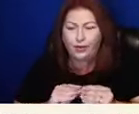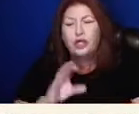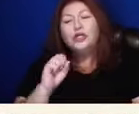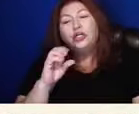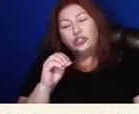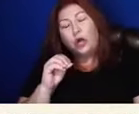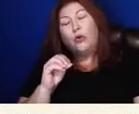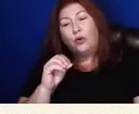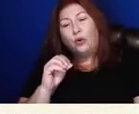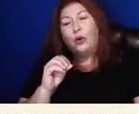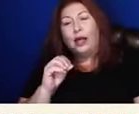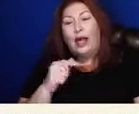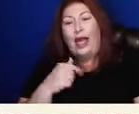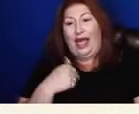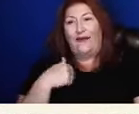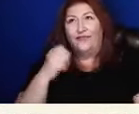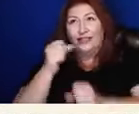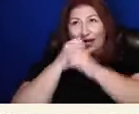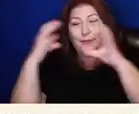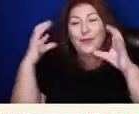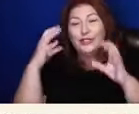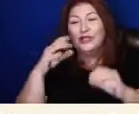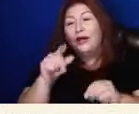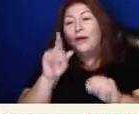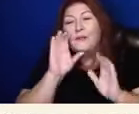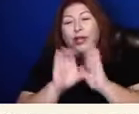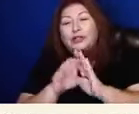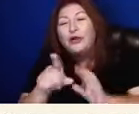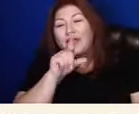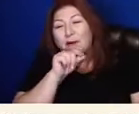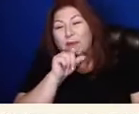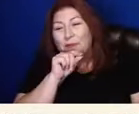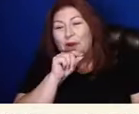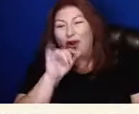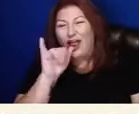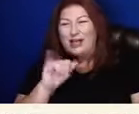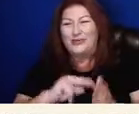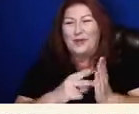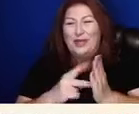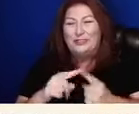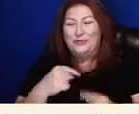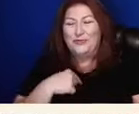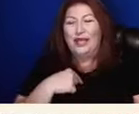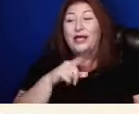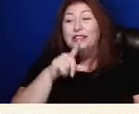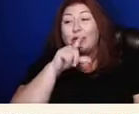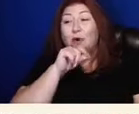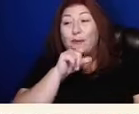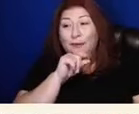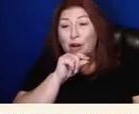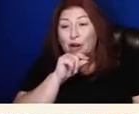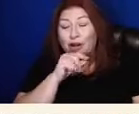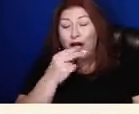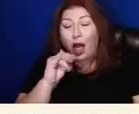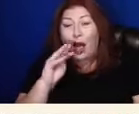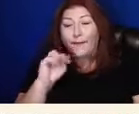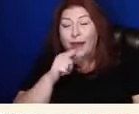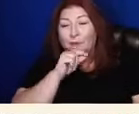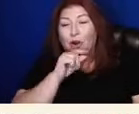So I have this image of the hummingbird because this is what that represented to me. So hummingbirds are able to